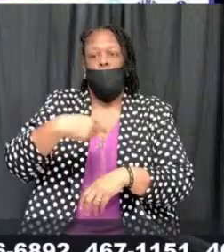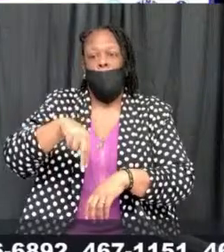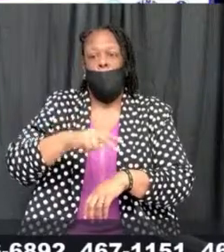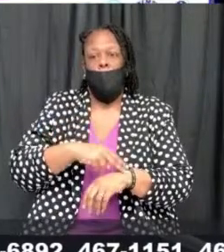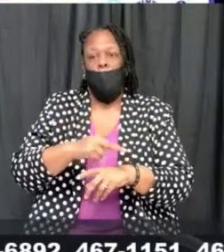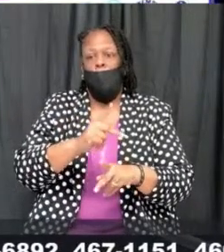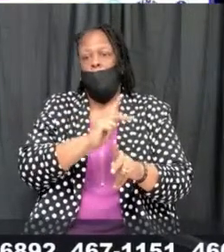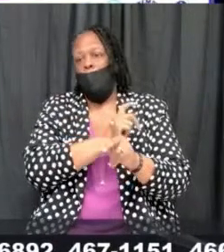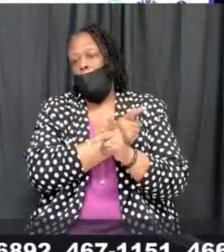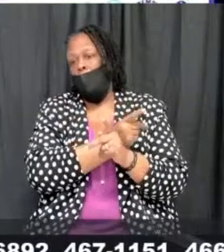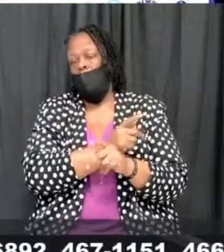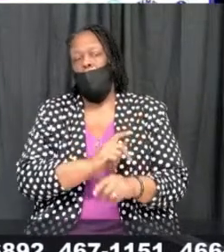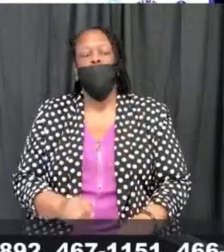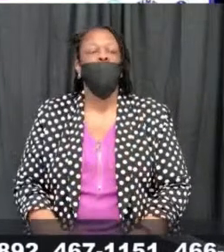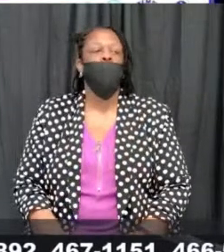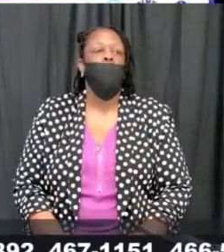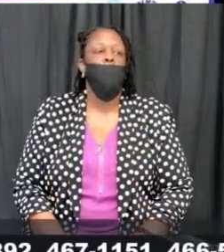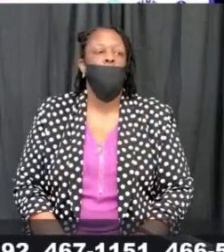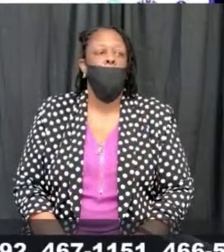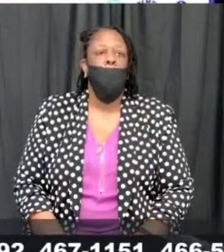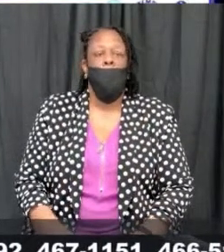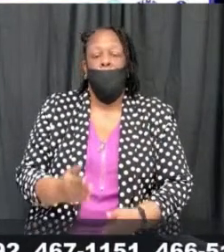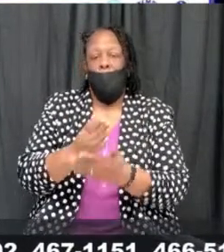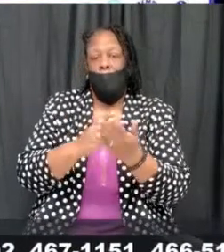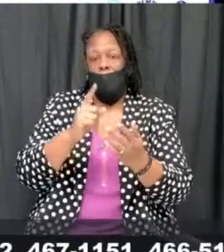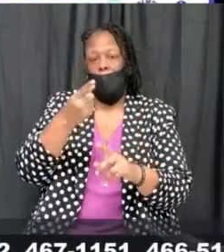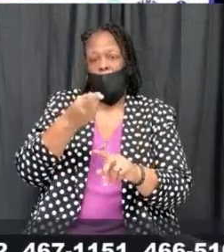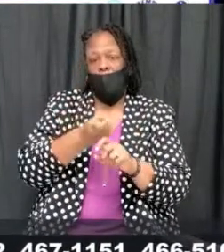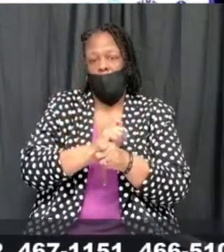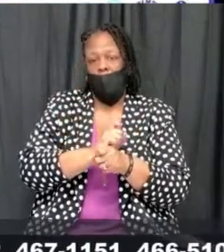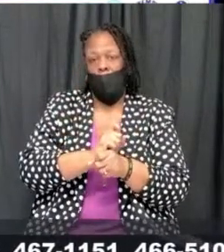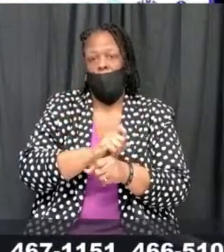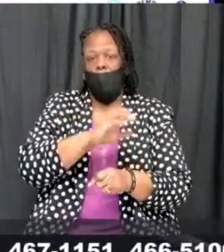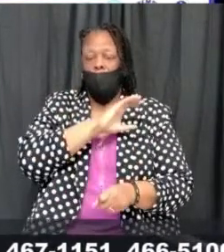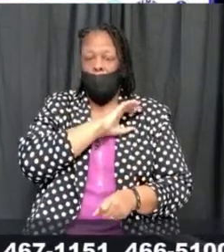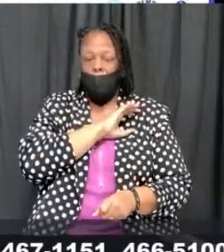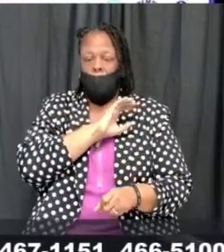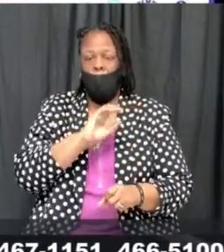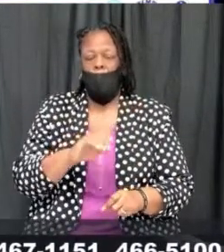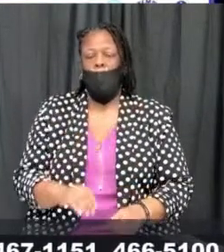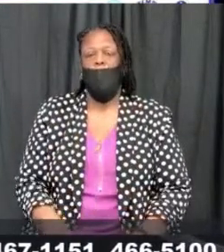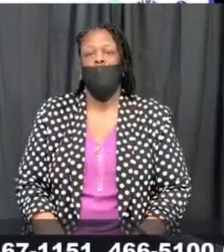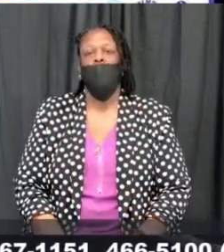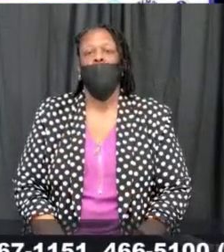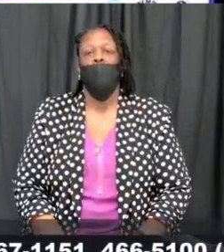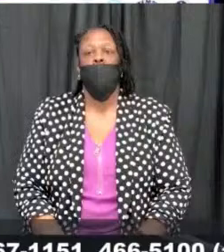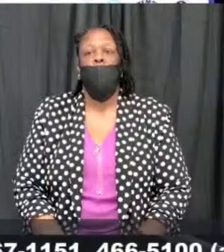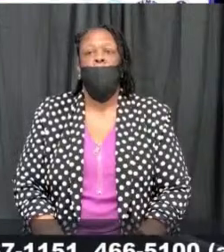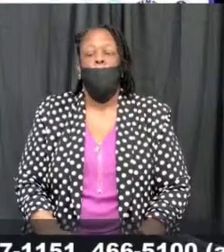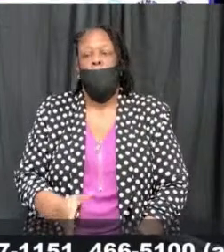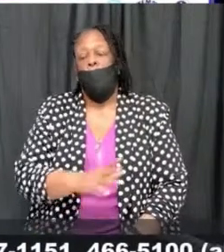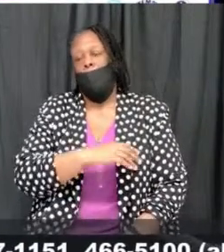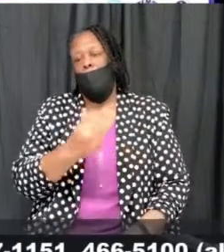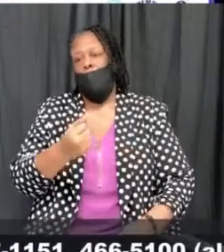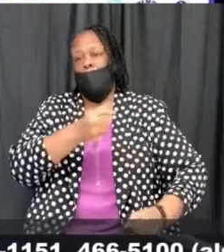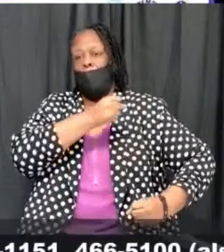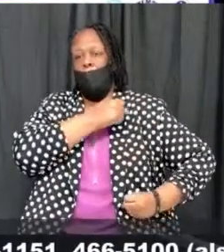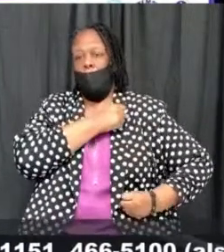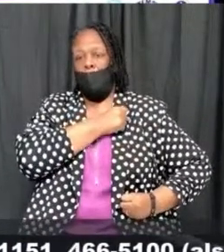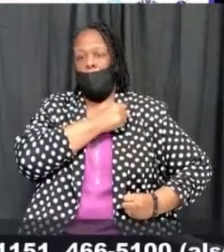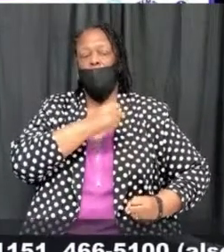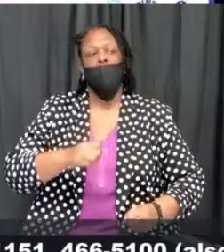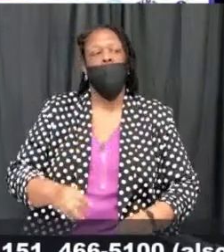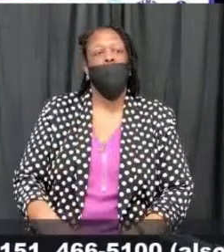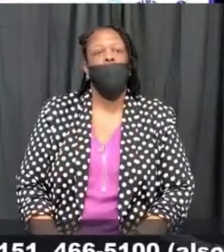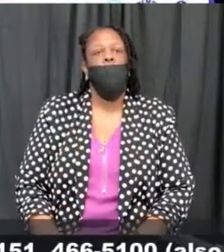Representative of the Royal St. Christopher and Nevis Police Force, a Senior Representative of the St. Kitts and Nevis Defense Force,